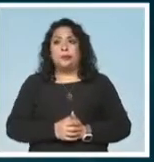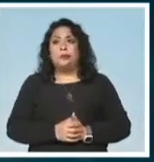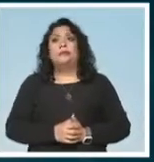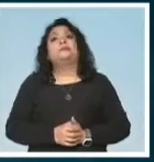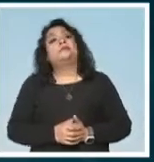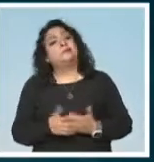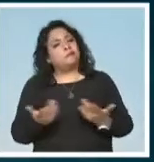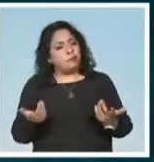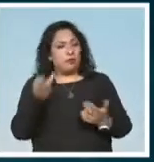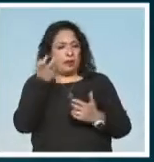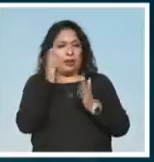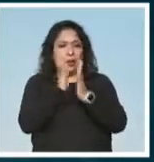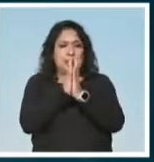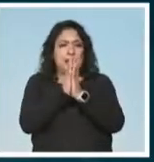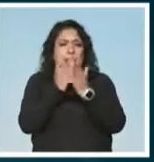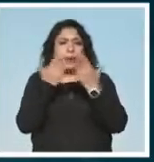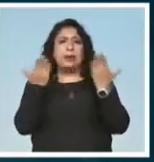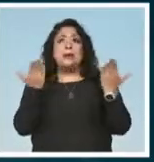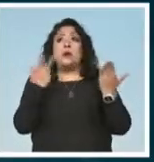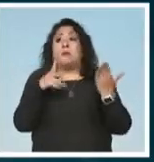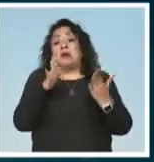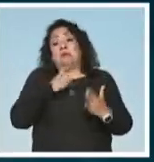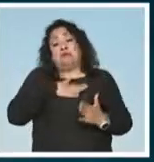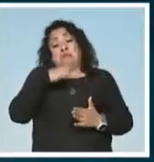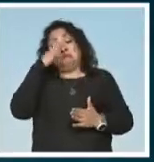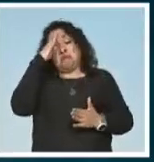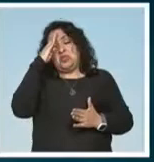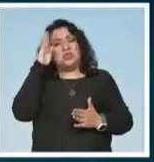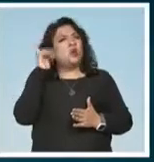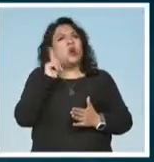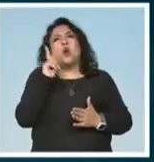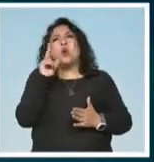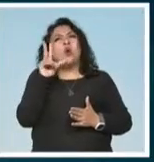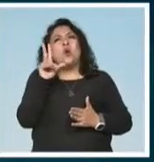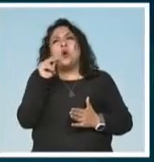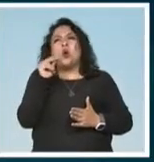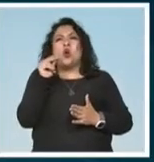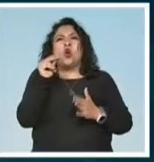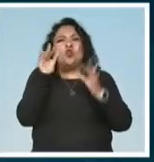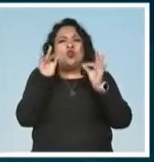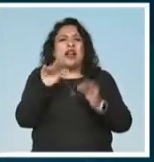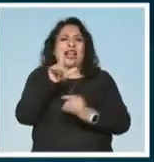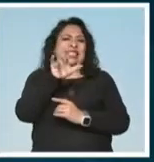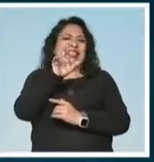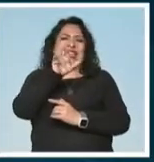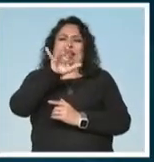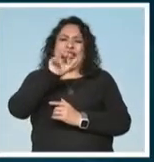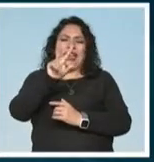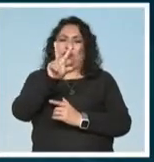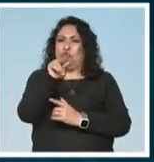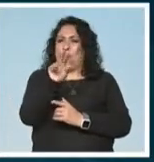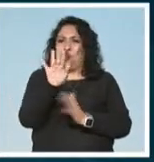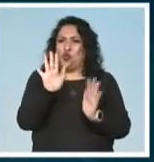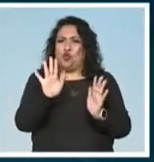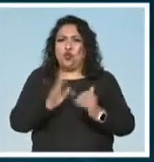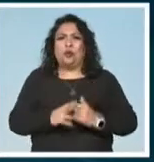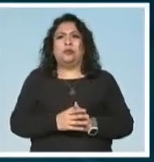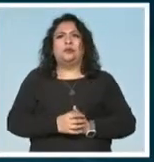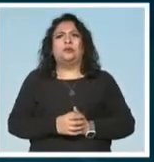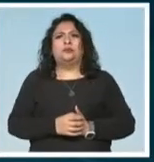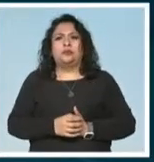So it is a novel, but it is not my most literary novel, I would say.